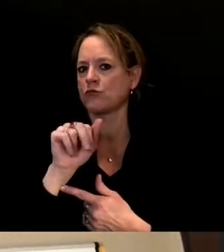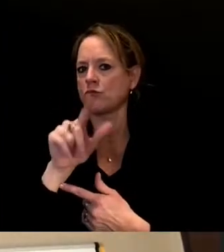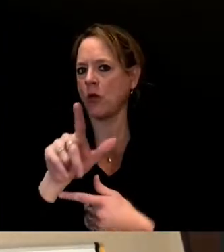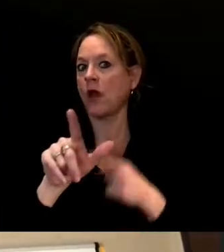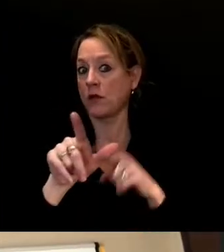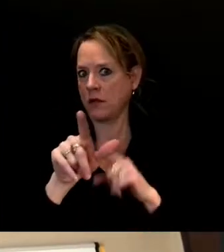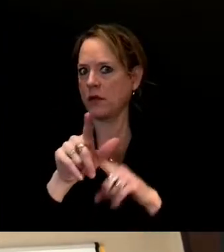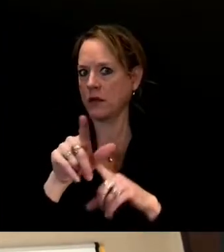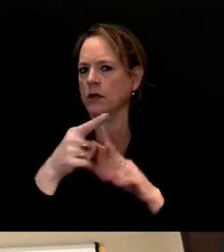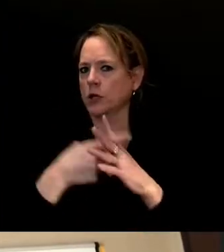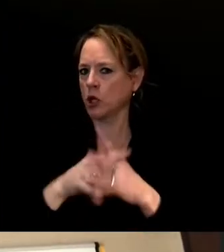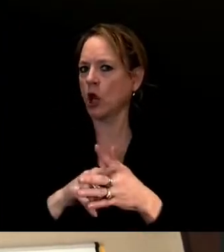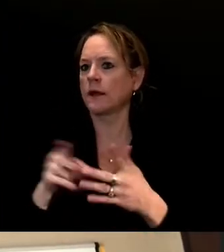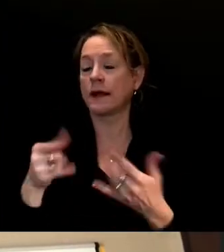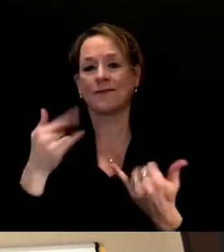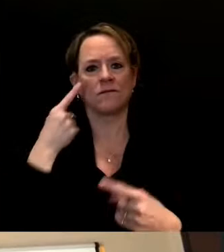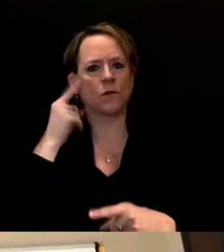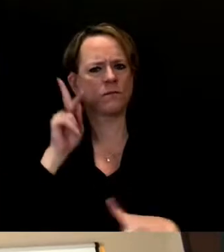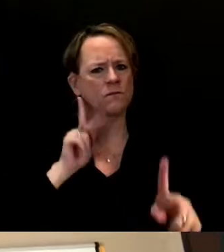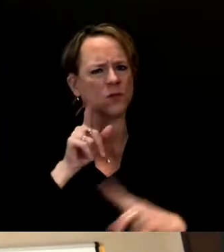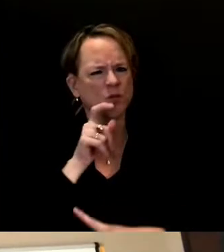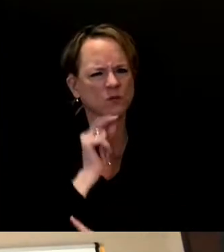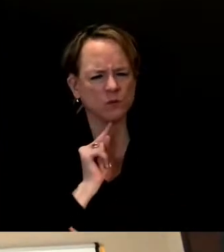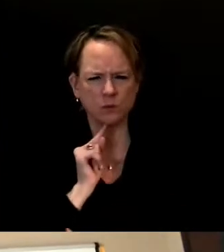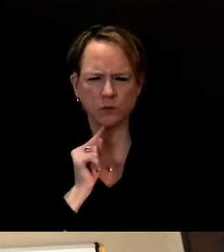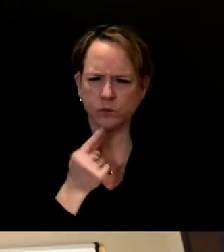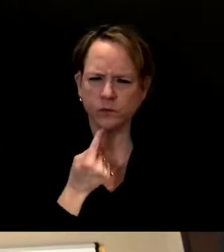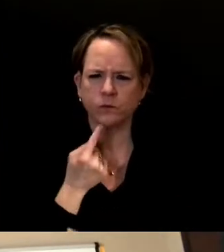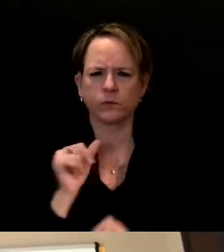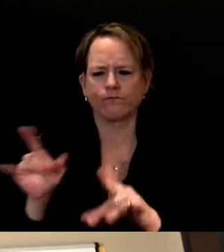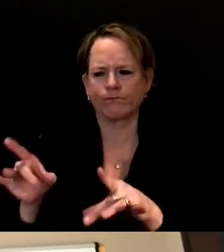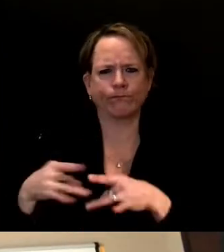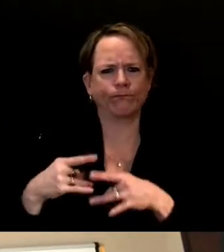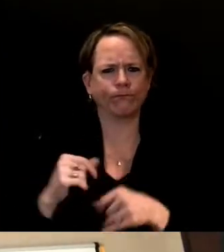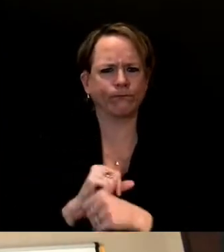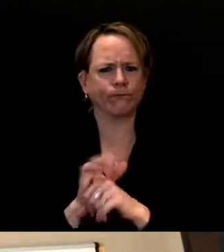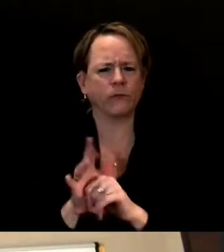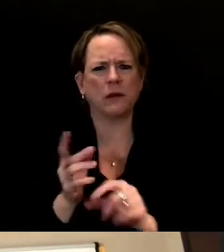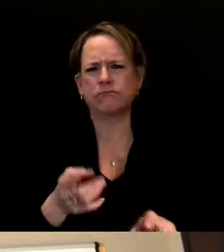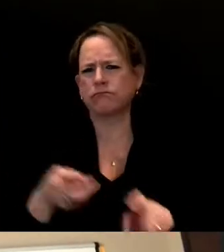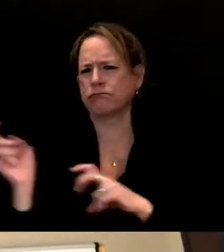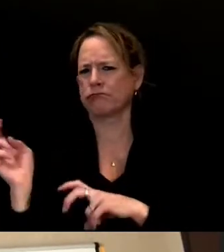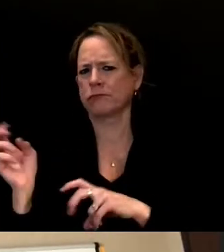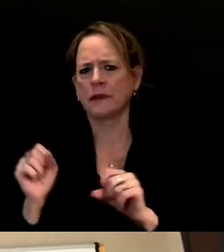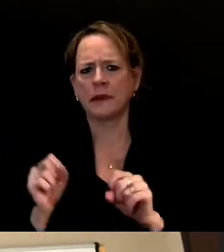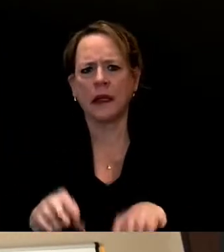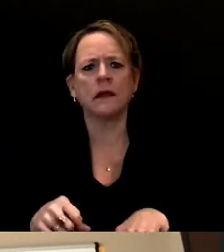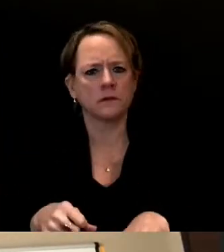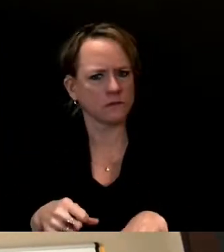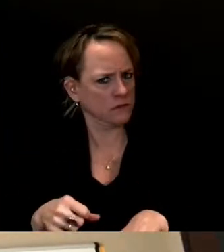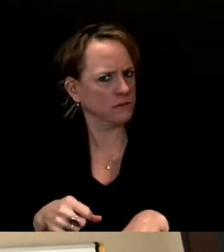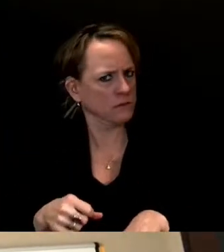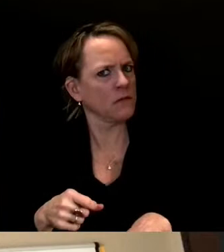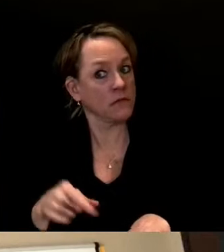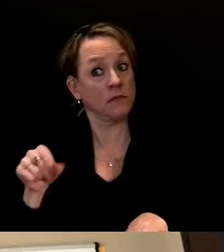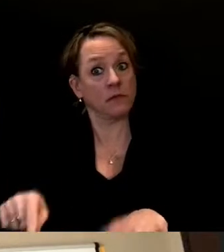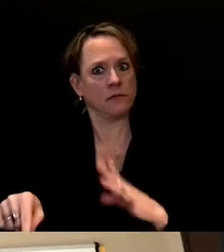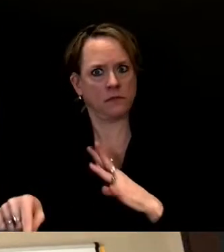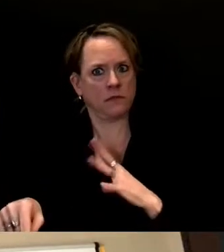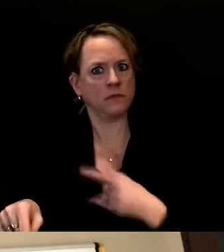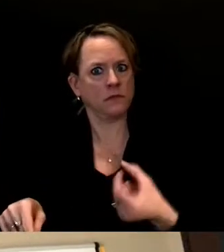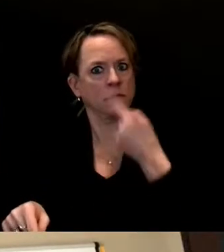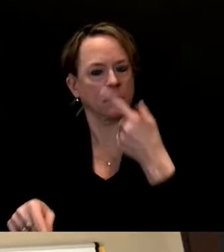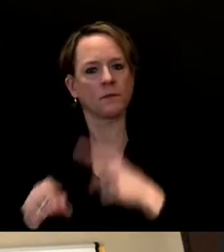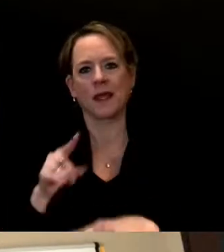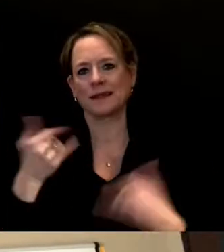a promising, exciting development. Unfortunately, right now, they're in very, very short supply. So those require a